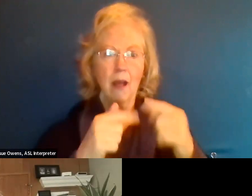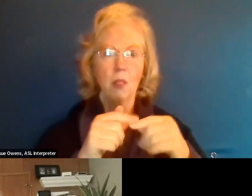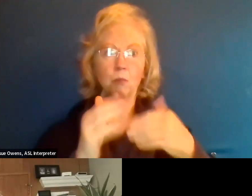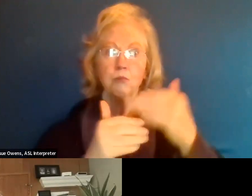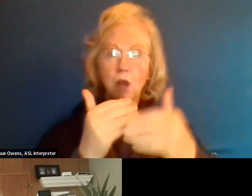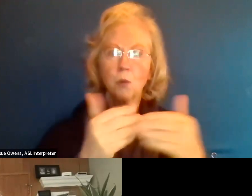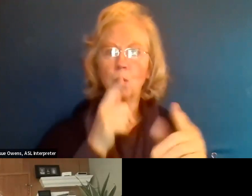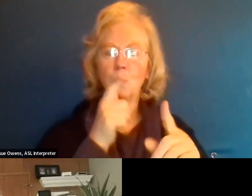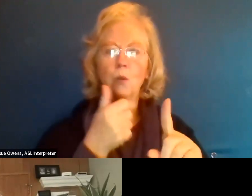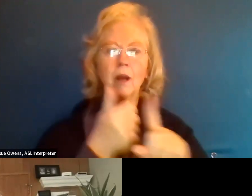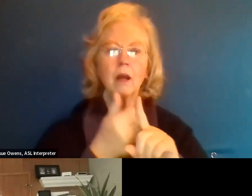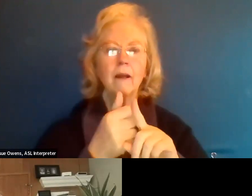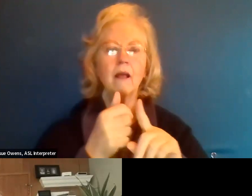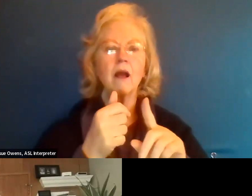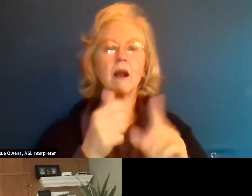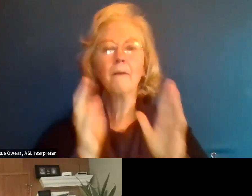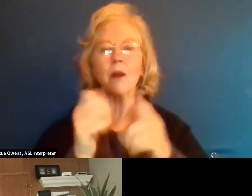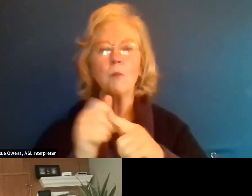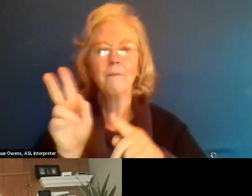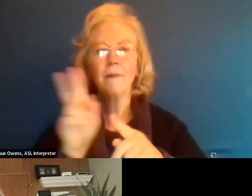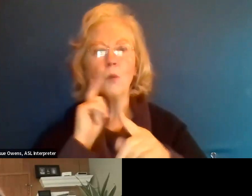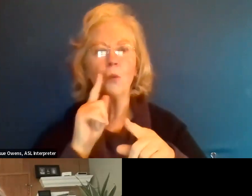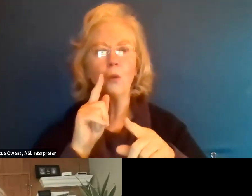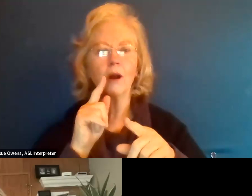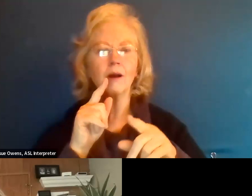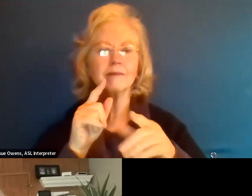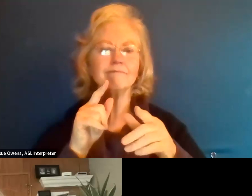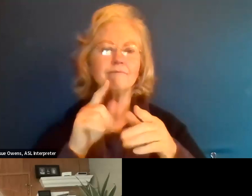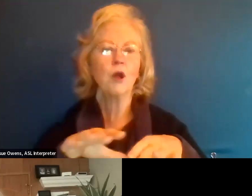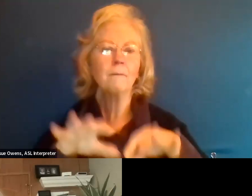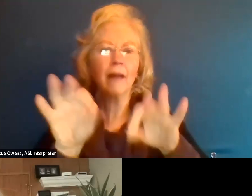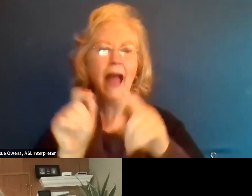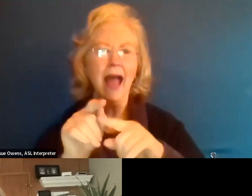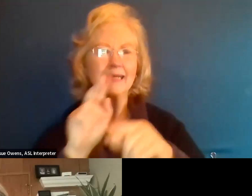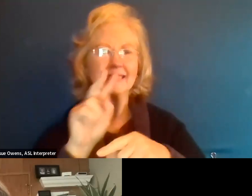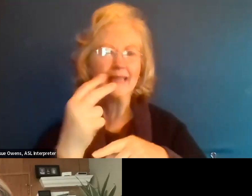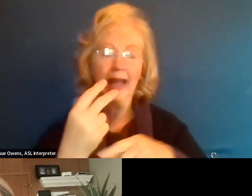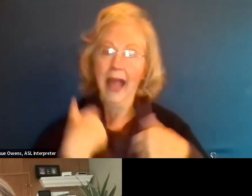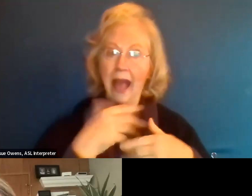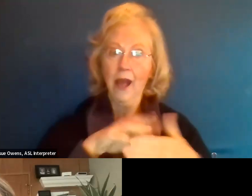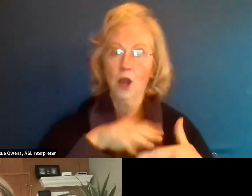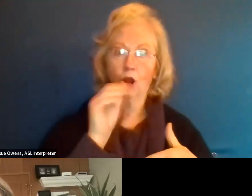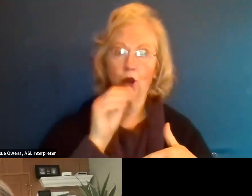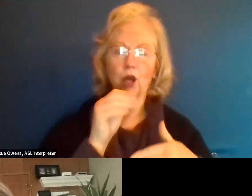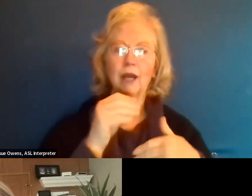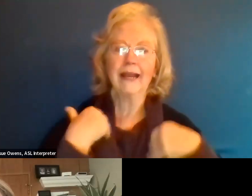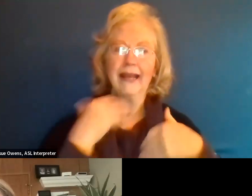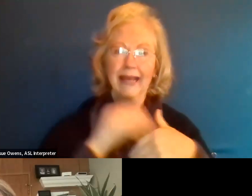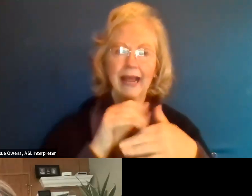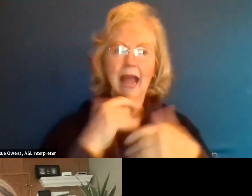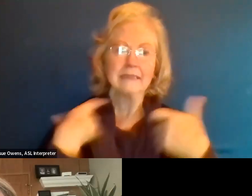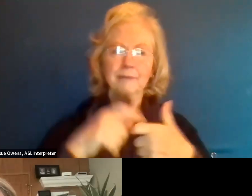who is who has learned a second language? Or because I learned English and Spanish at the same time.